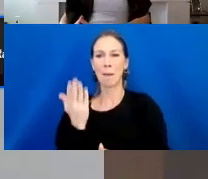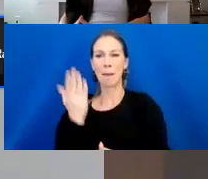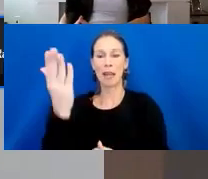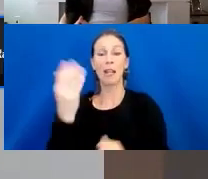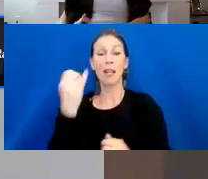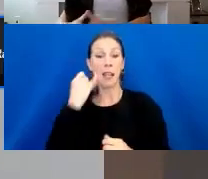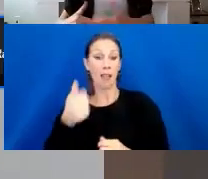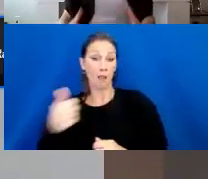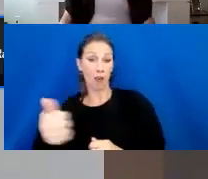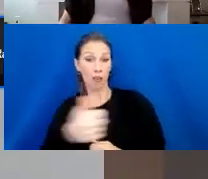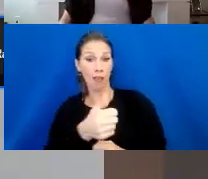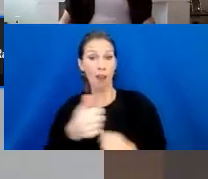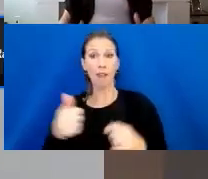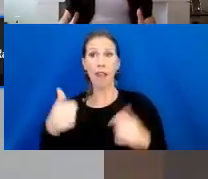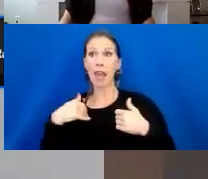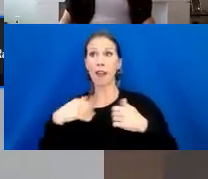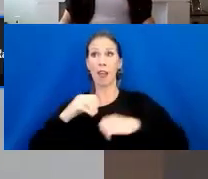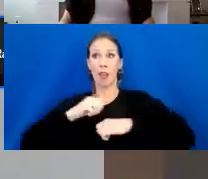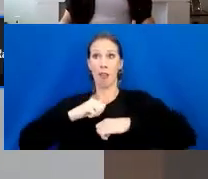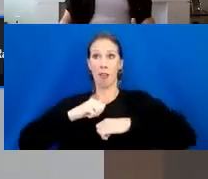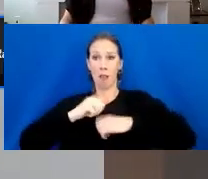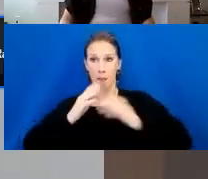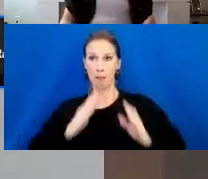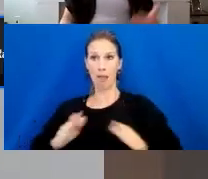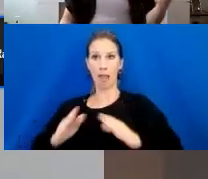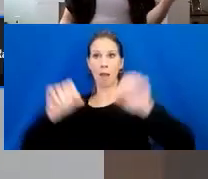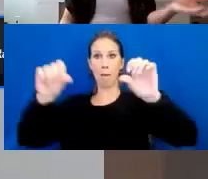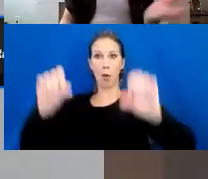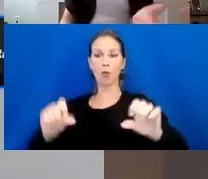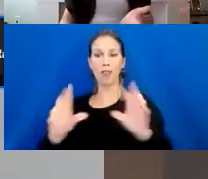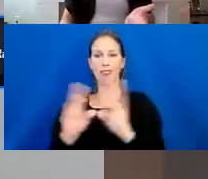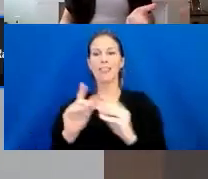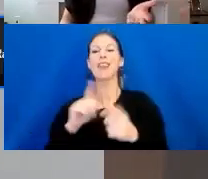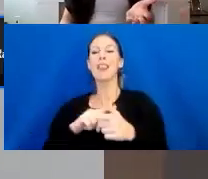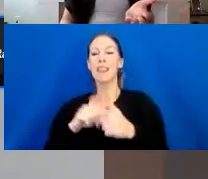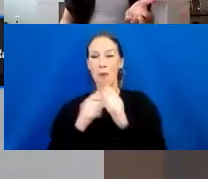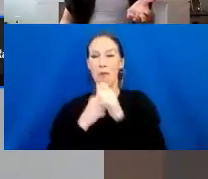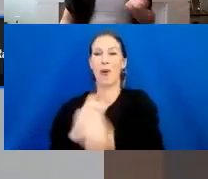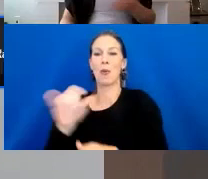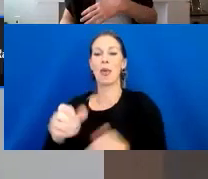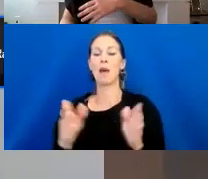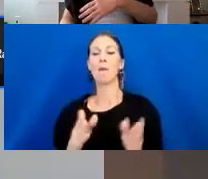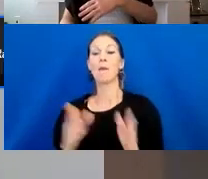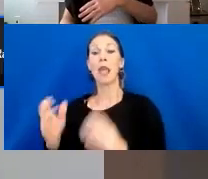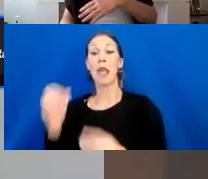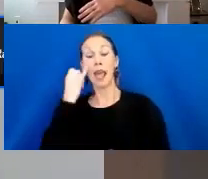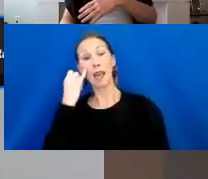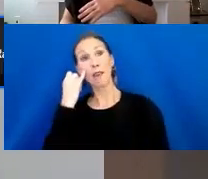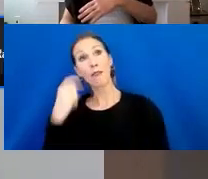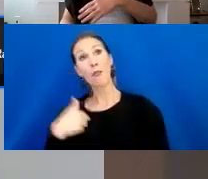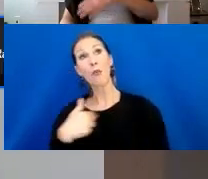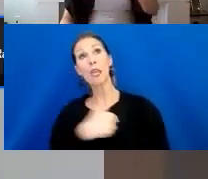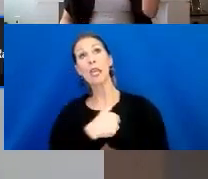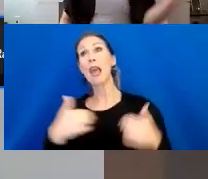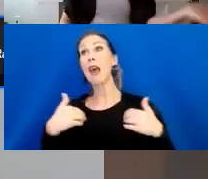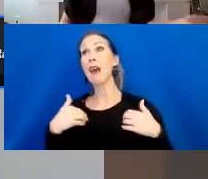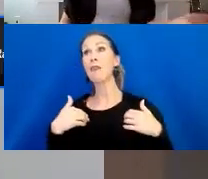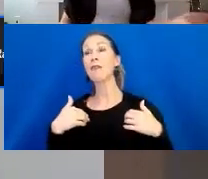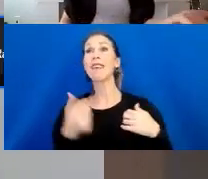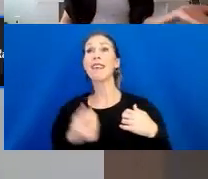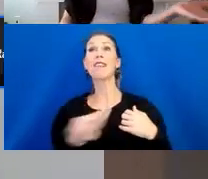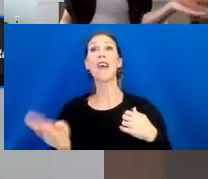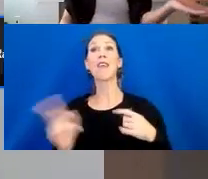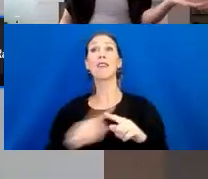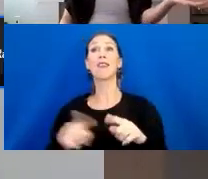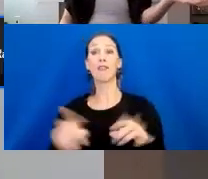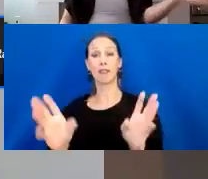poster session, that was how it was submitted. If it is, let's say, we have several